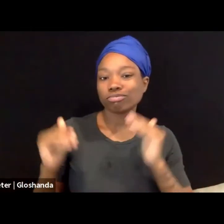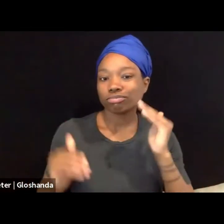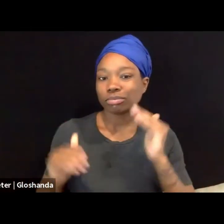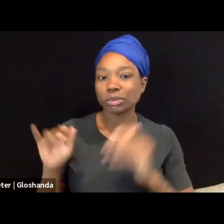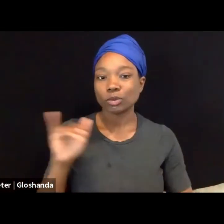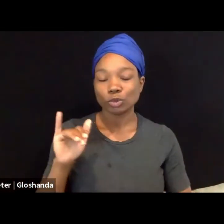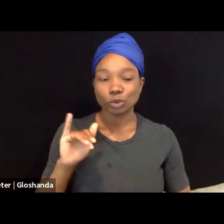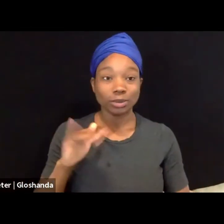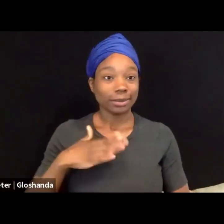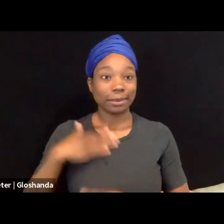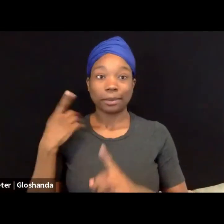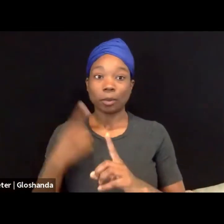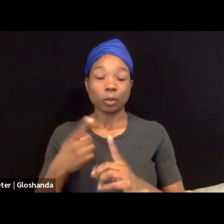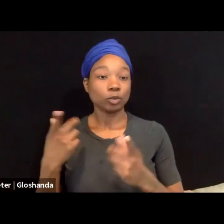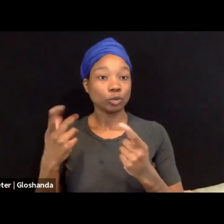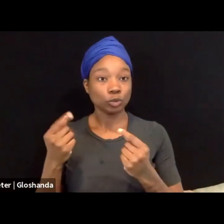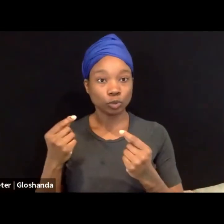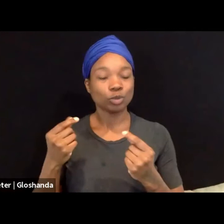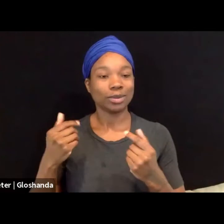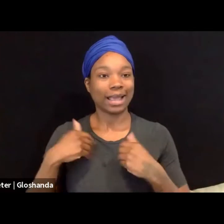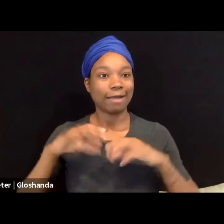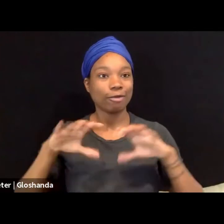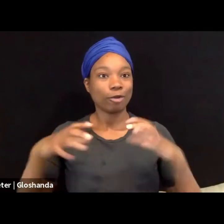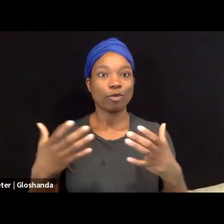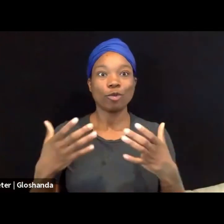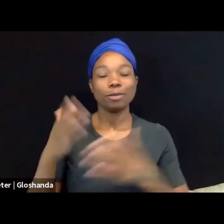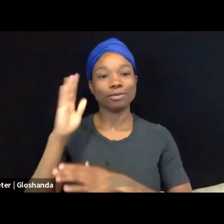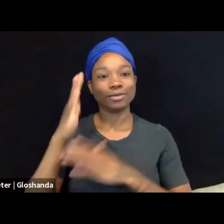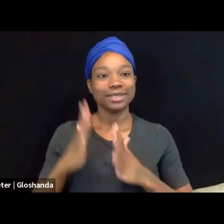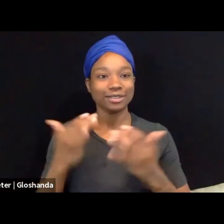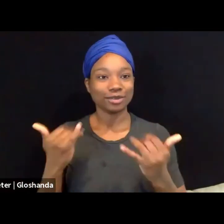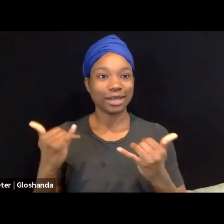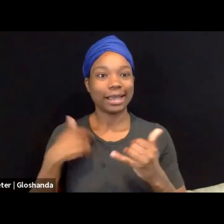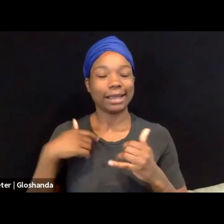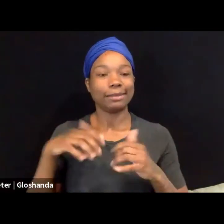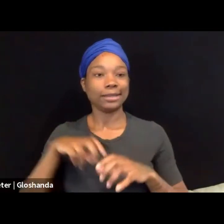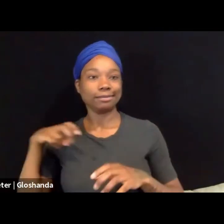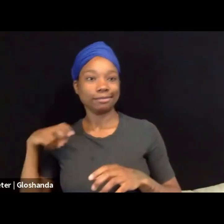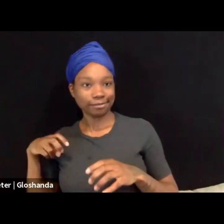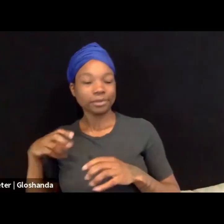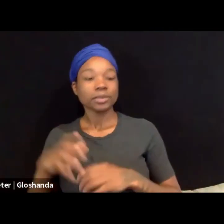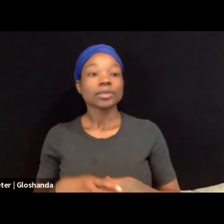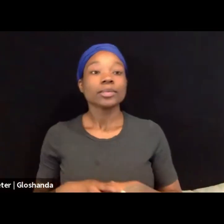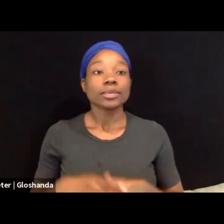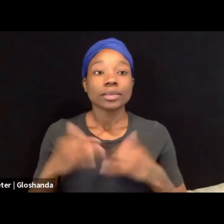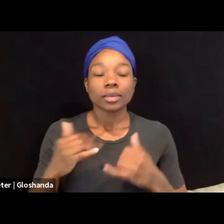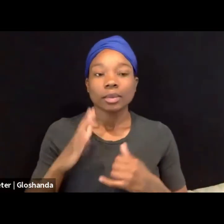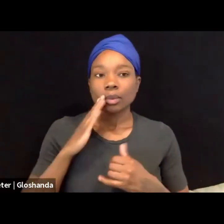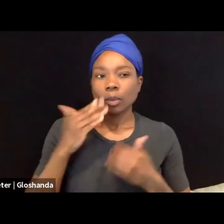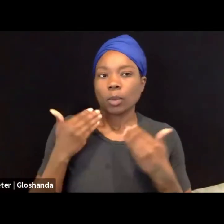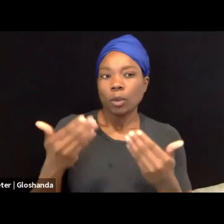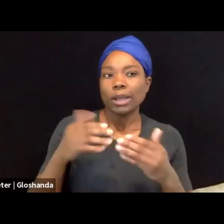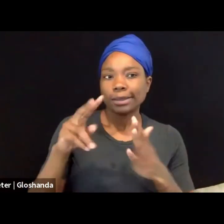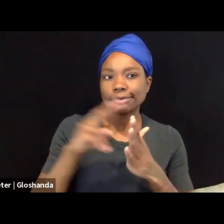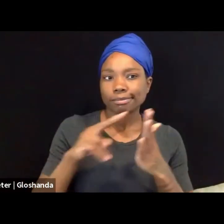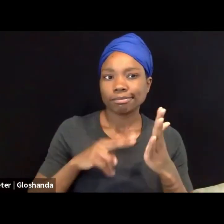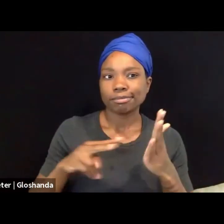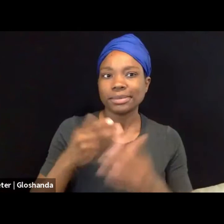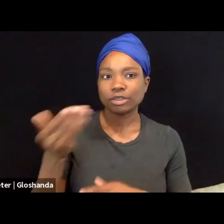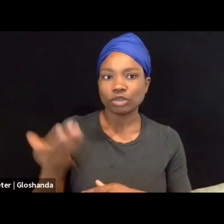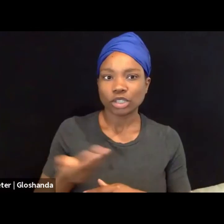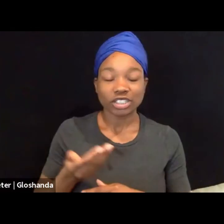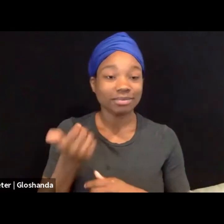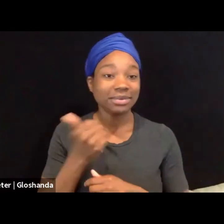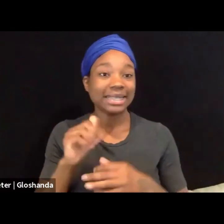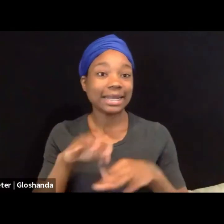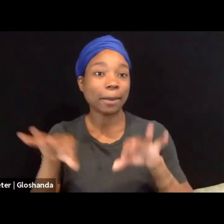out of their way, I'm going to read the introductions for each of the individuals. These will be truncated. I'll point out that any pertinent publications or